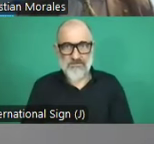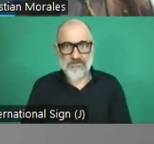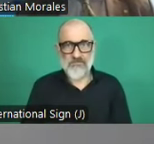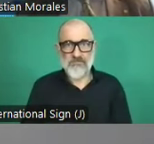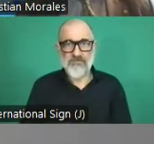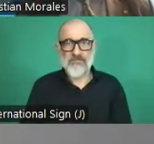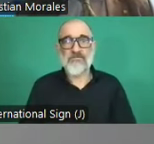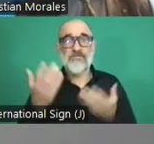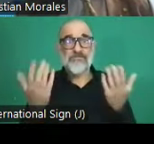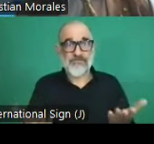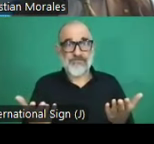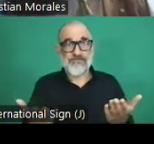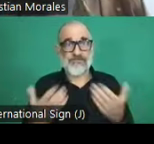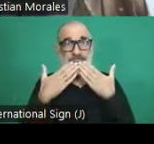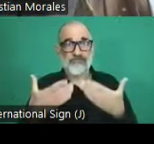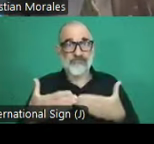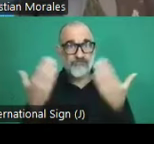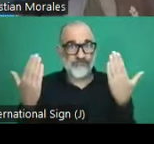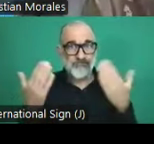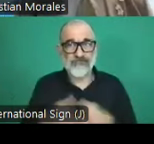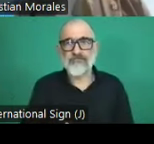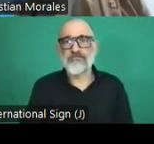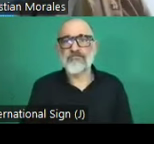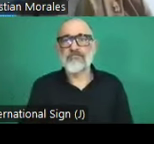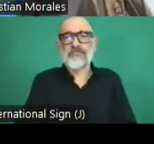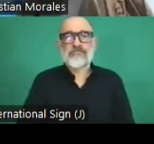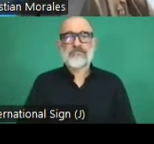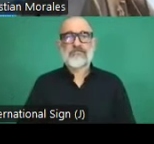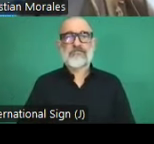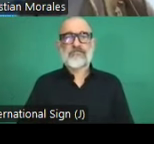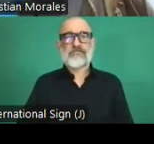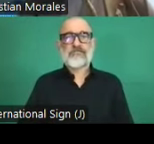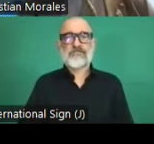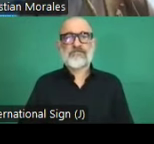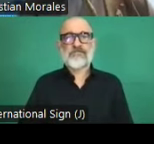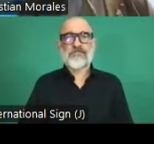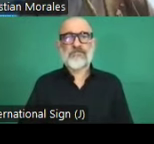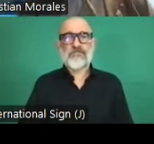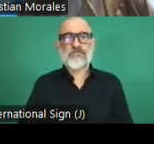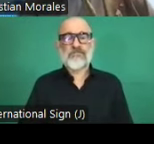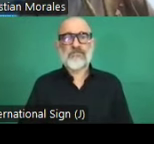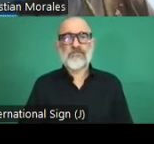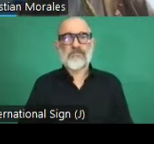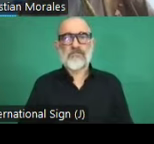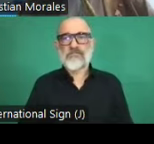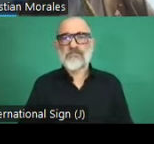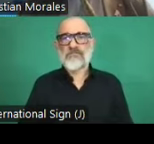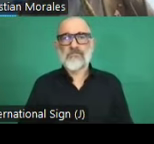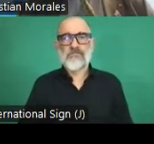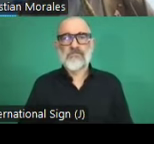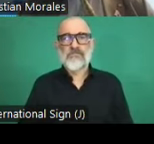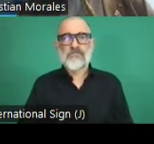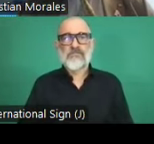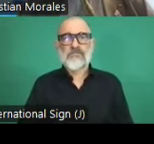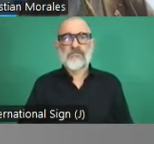I would also like to say that we have 956 participants. Go ahead. Apologies for that. Go